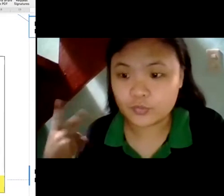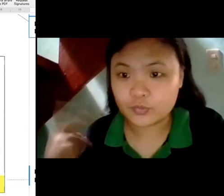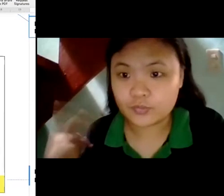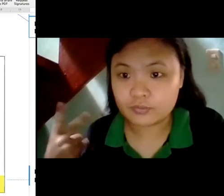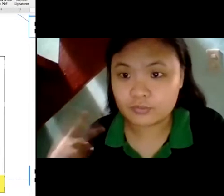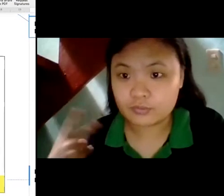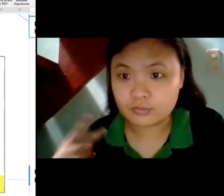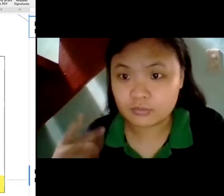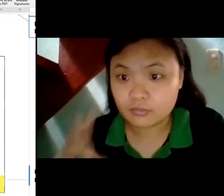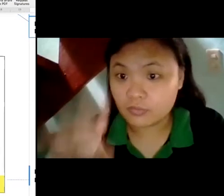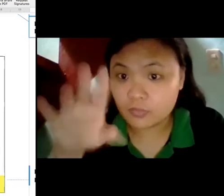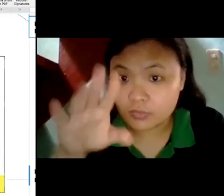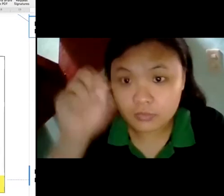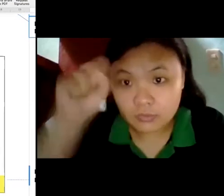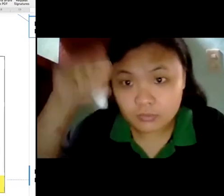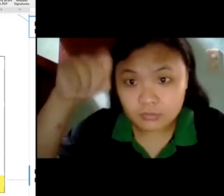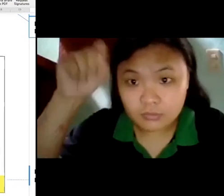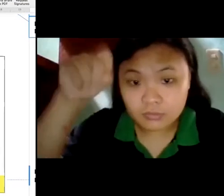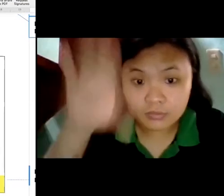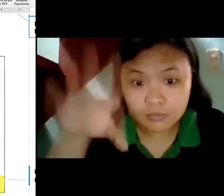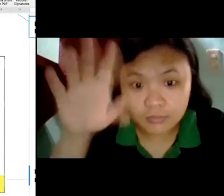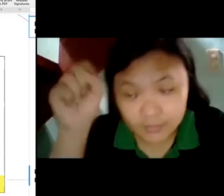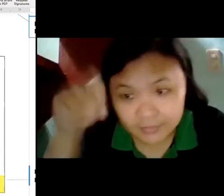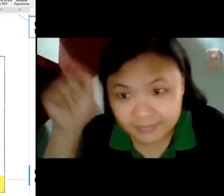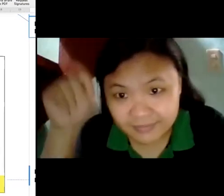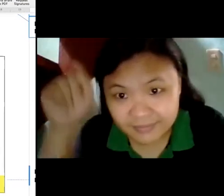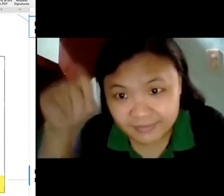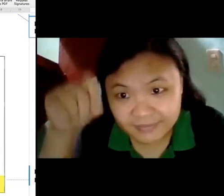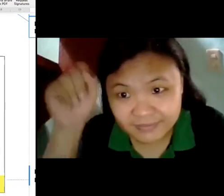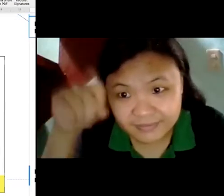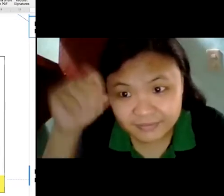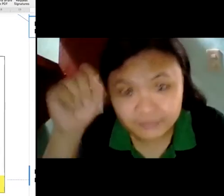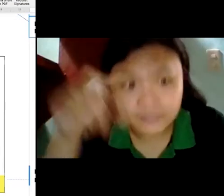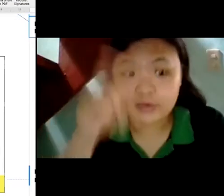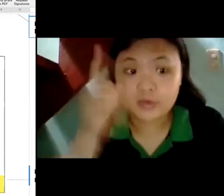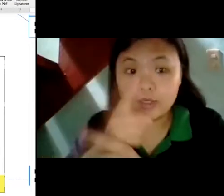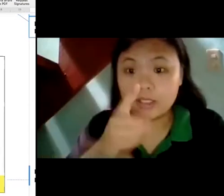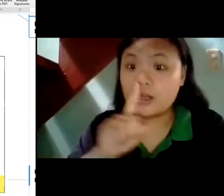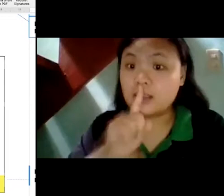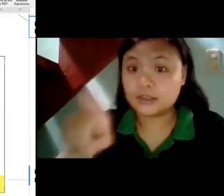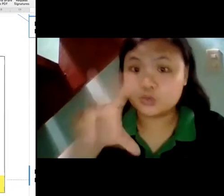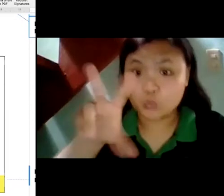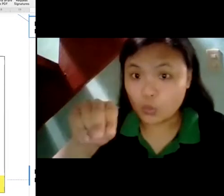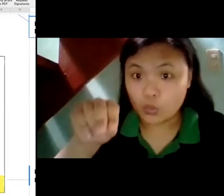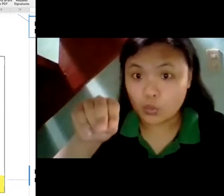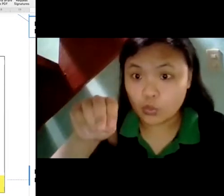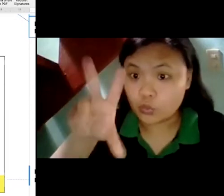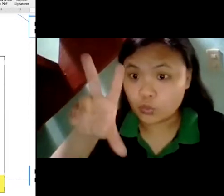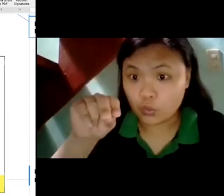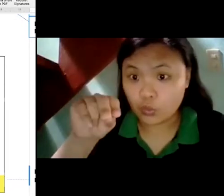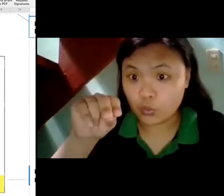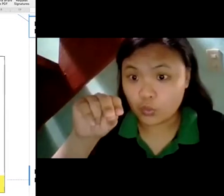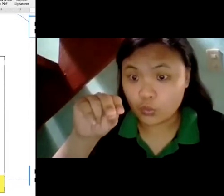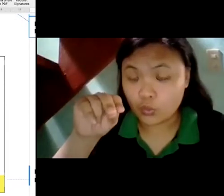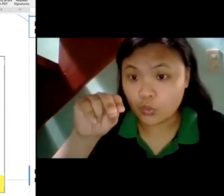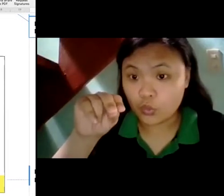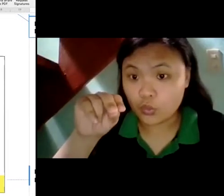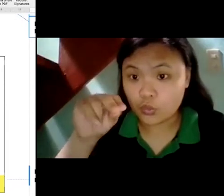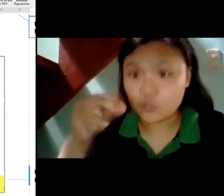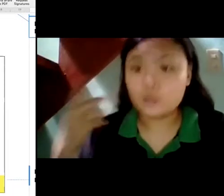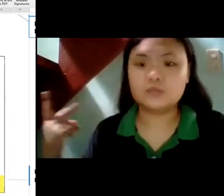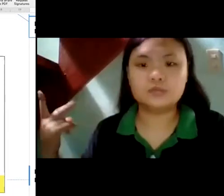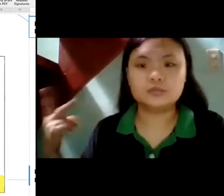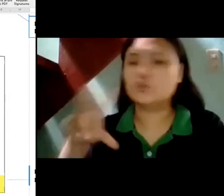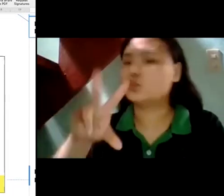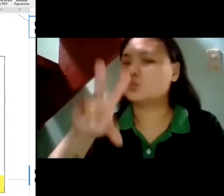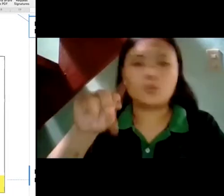friends. The two of us are friends. Okay, yeah. Shaq, did you want to add something, Shaq? The answer